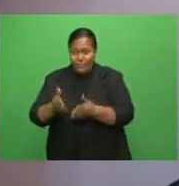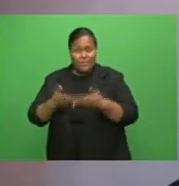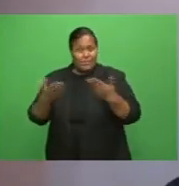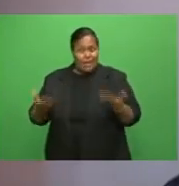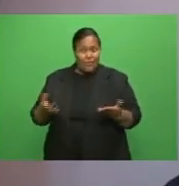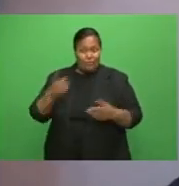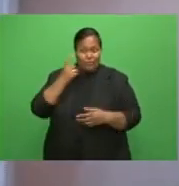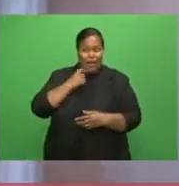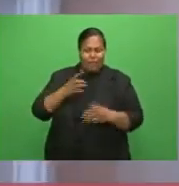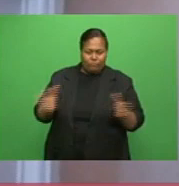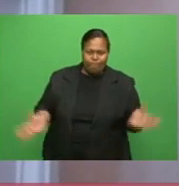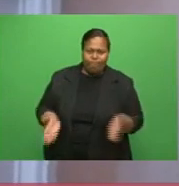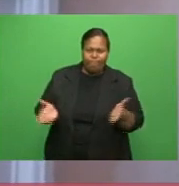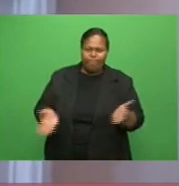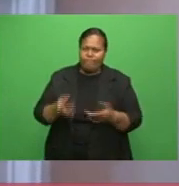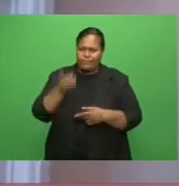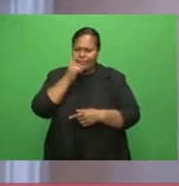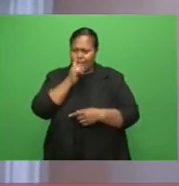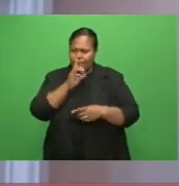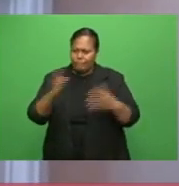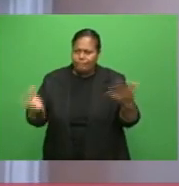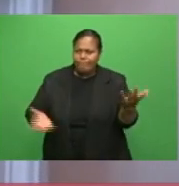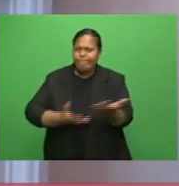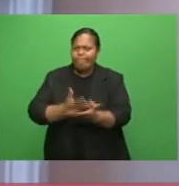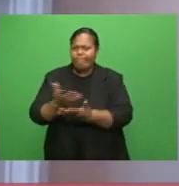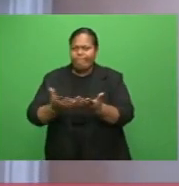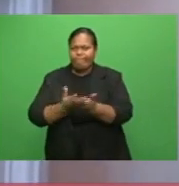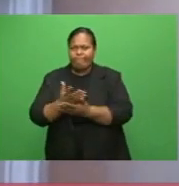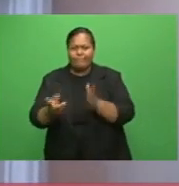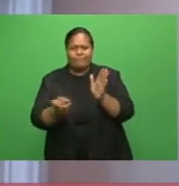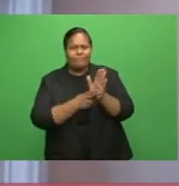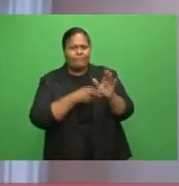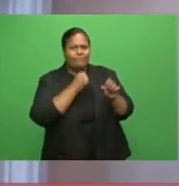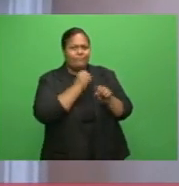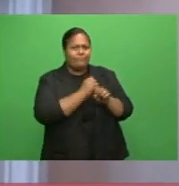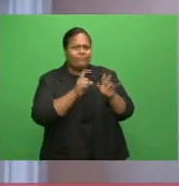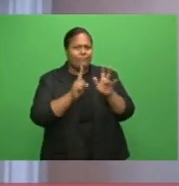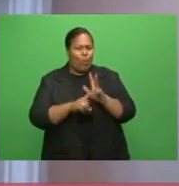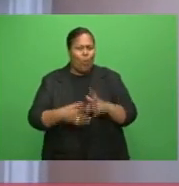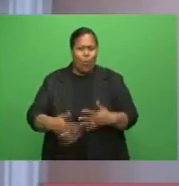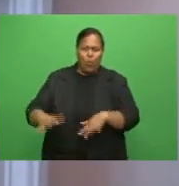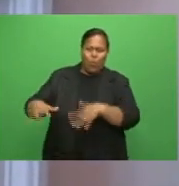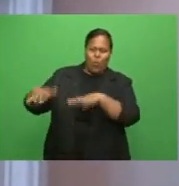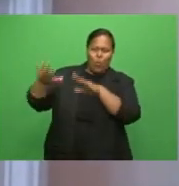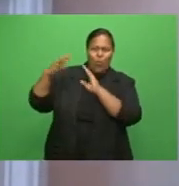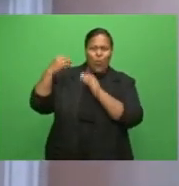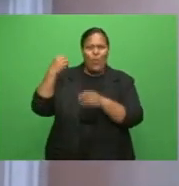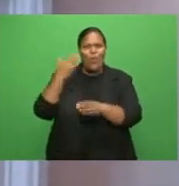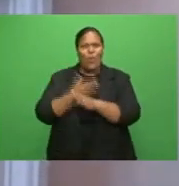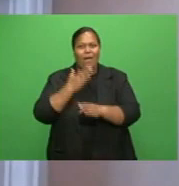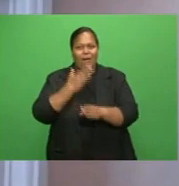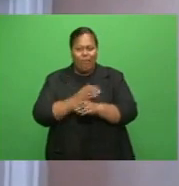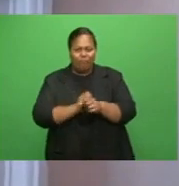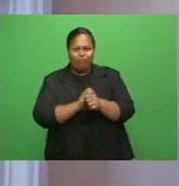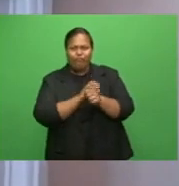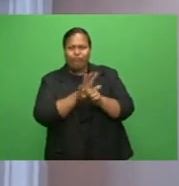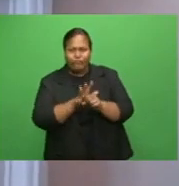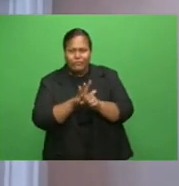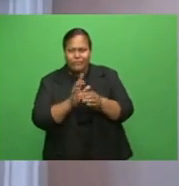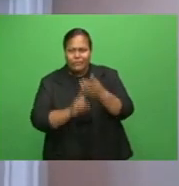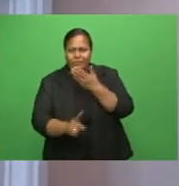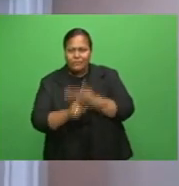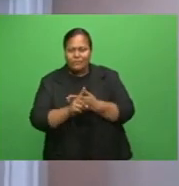today was basically to bring together the majority of NGOs who are doing fantastic work during these unprecedented